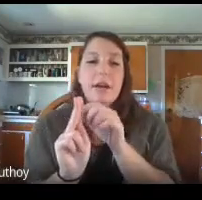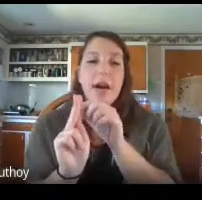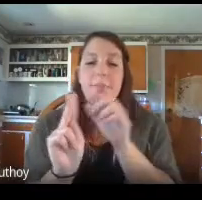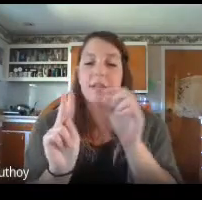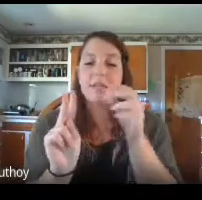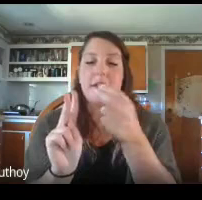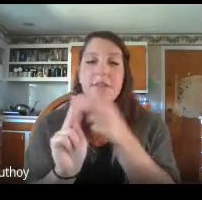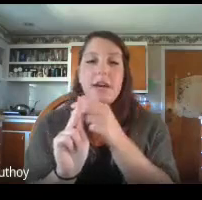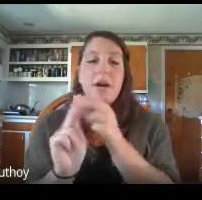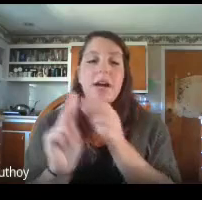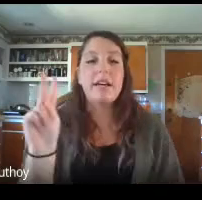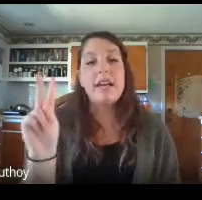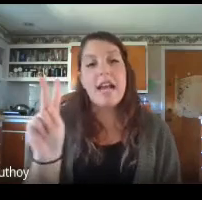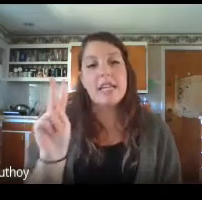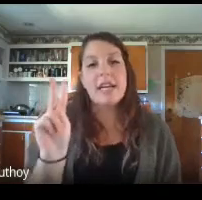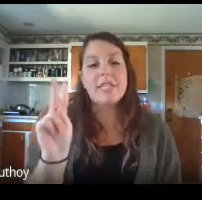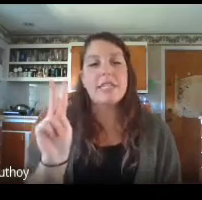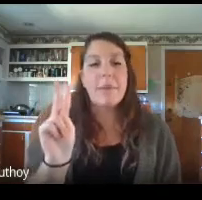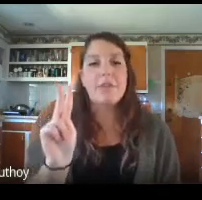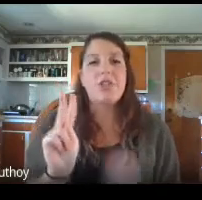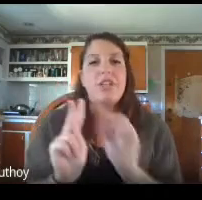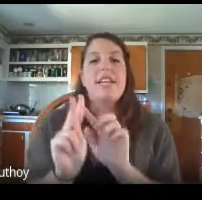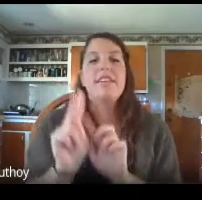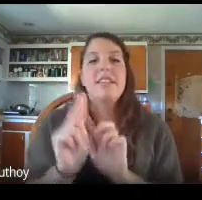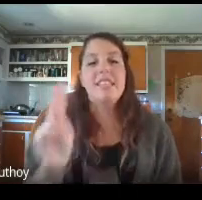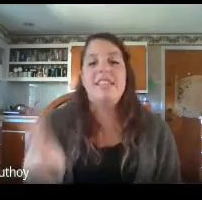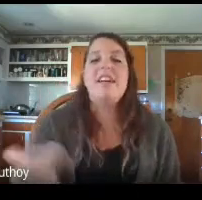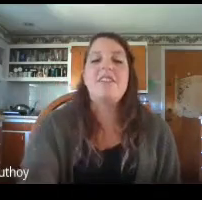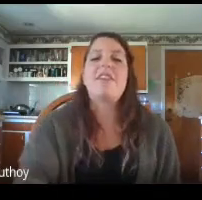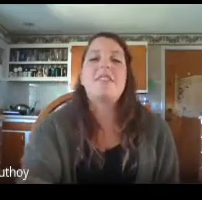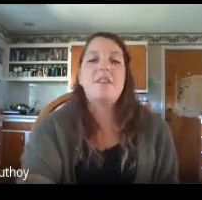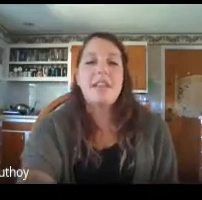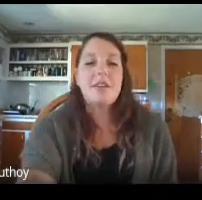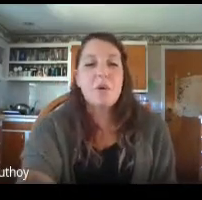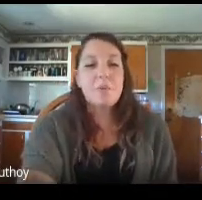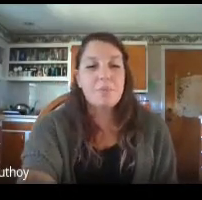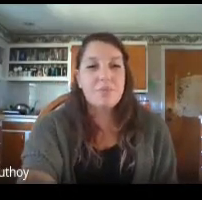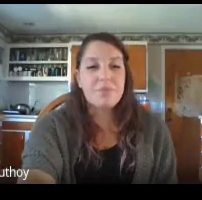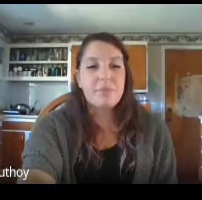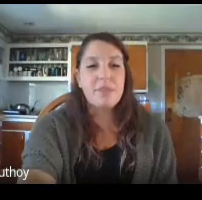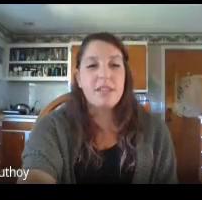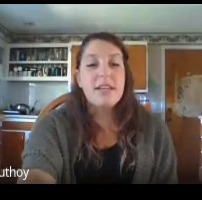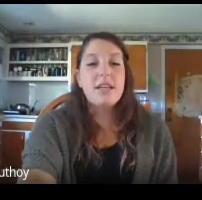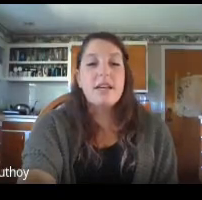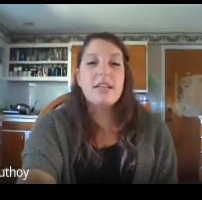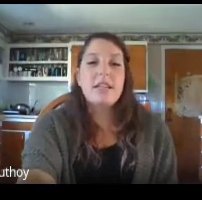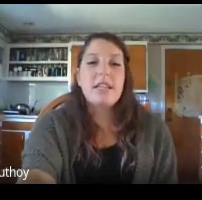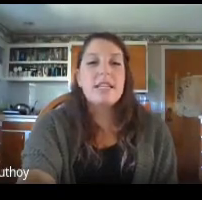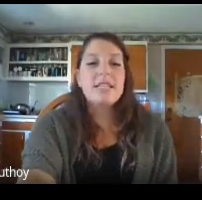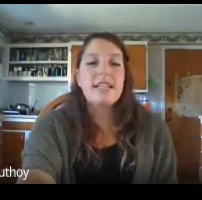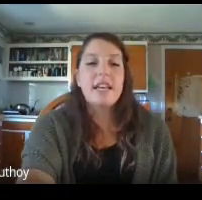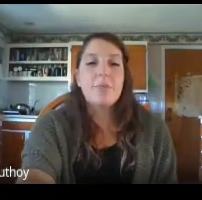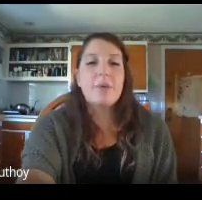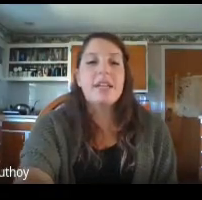you want to put it up because you got that koala hanging on to the top of the tree. I don't know, I thought that was kind of cool.